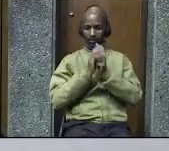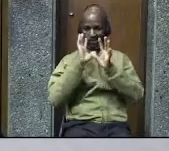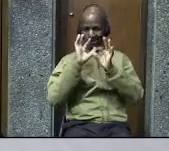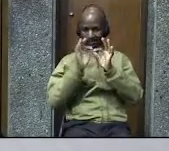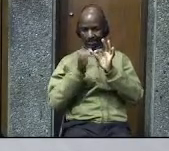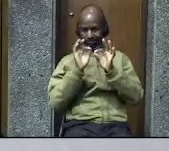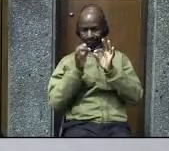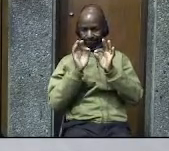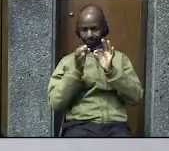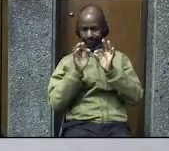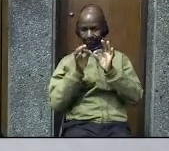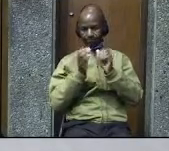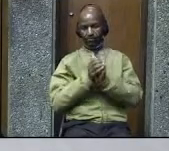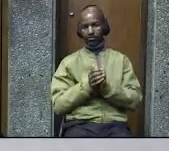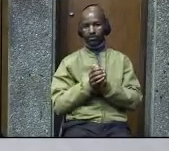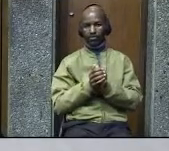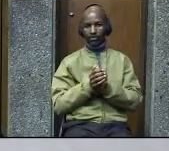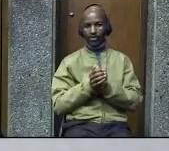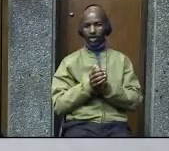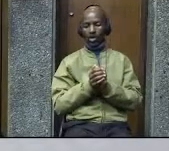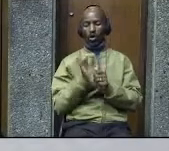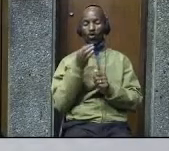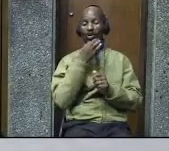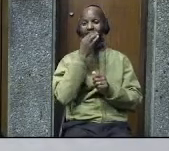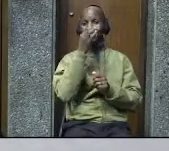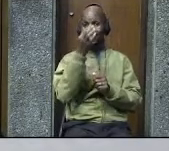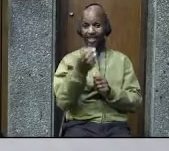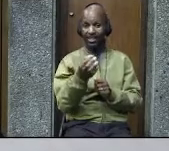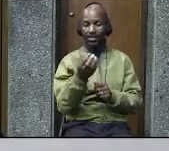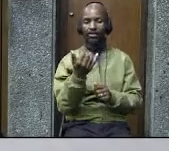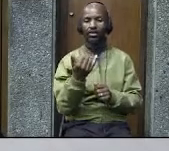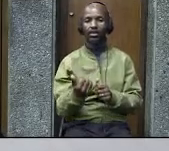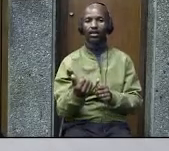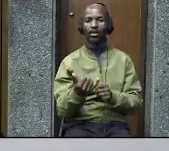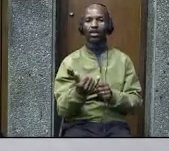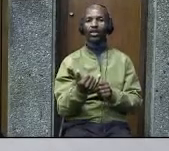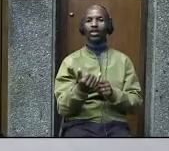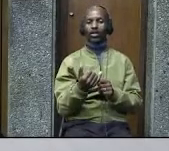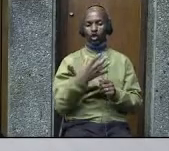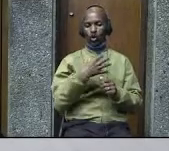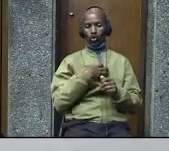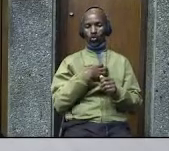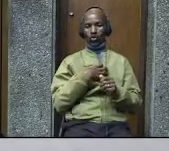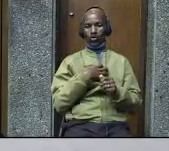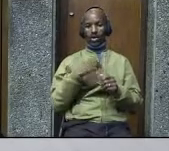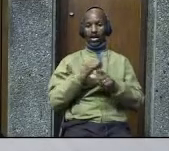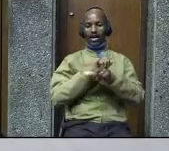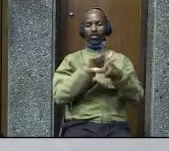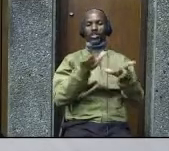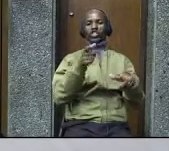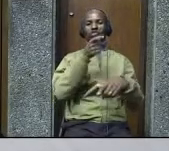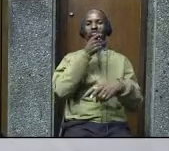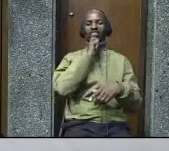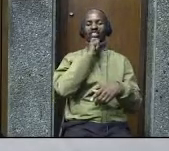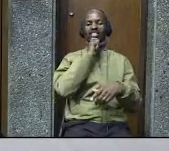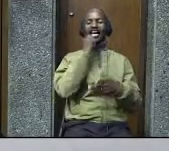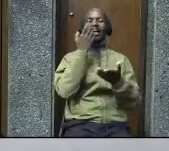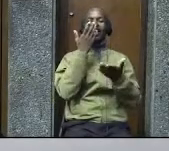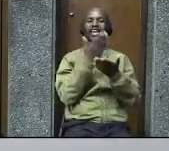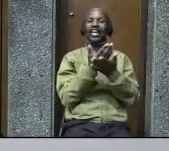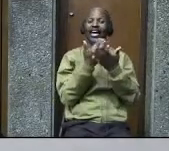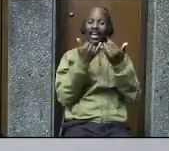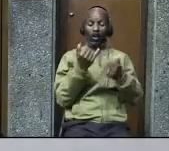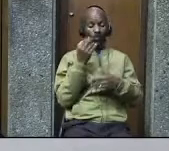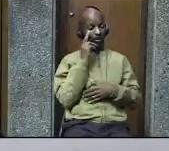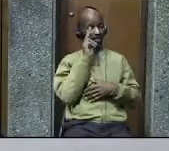in interpreting on what one will be saying in his or her own language. Can I then